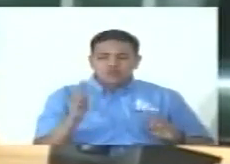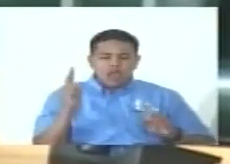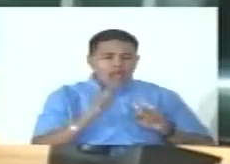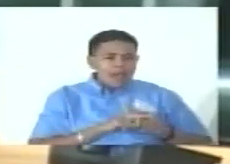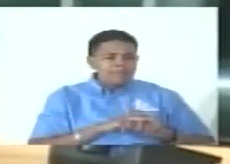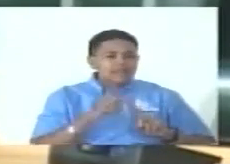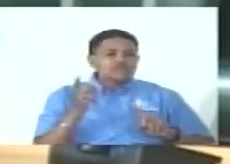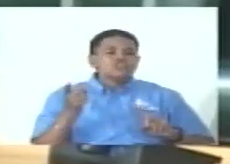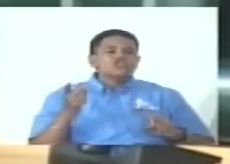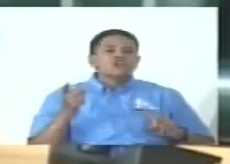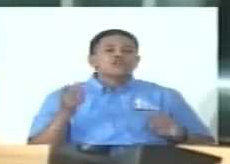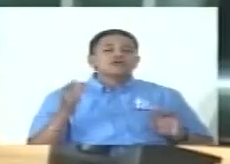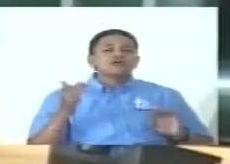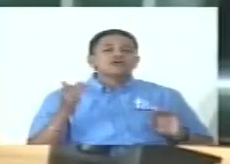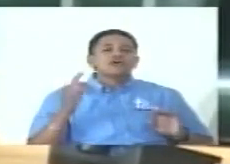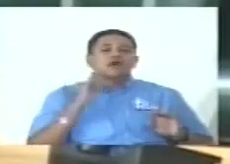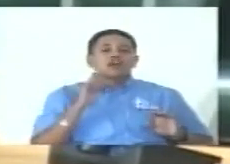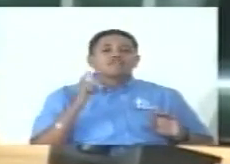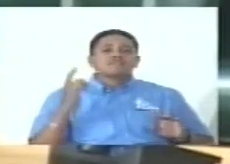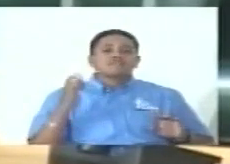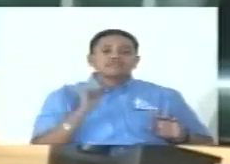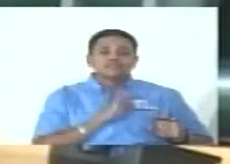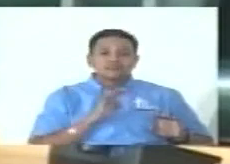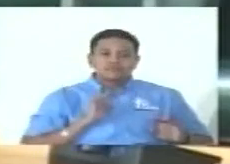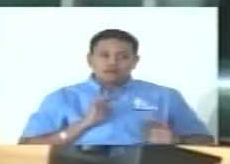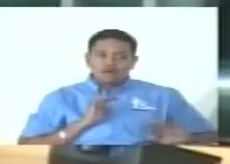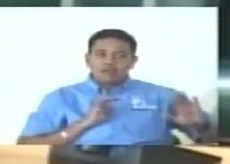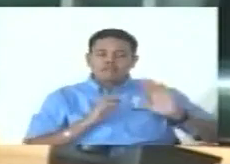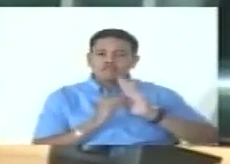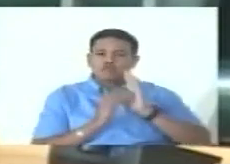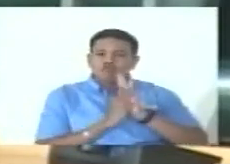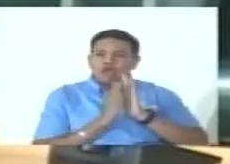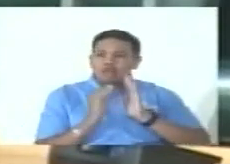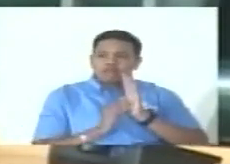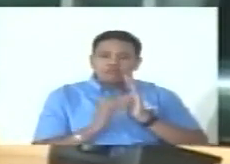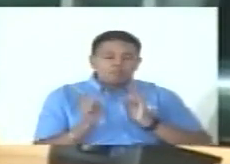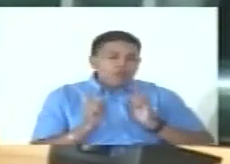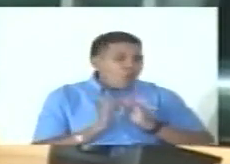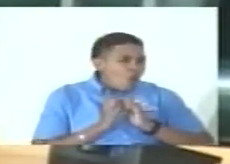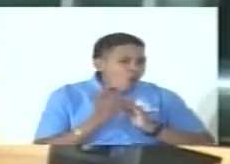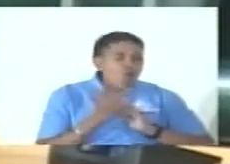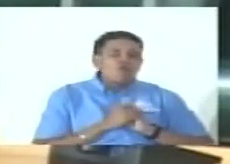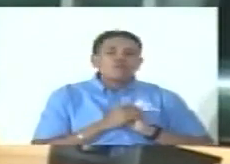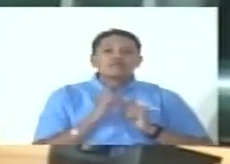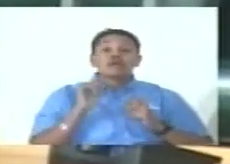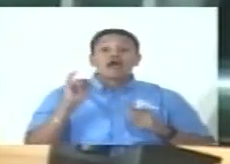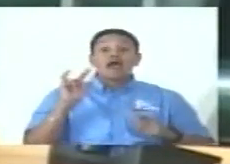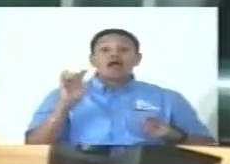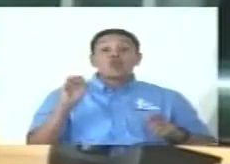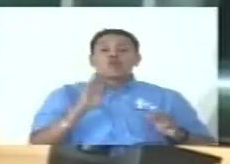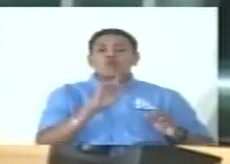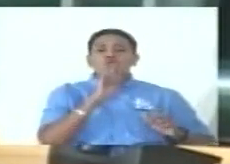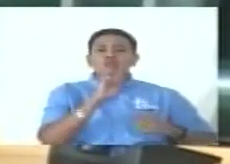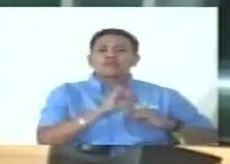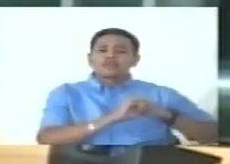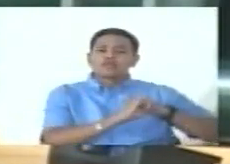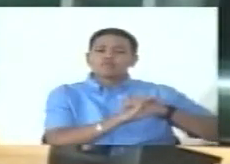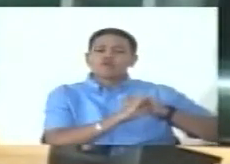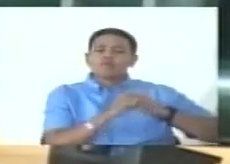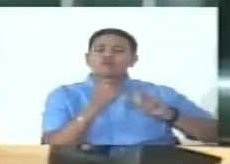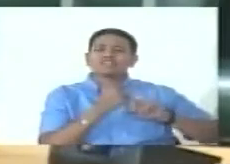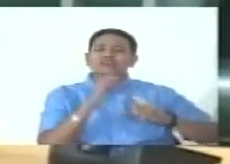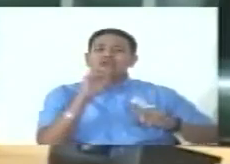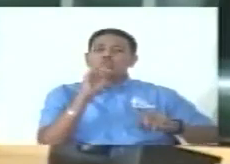the employees' records. And the ILO promotes a code